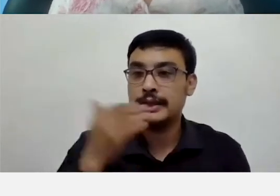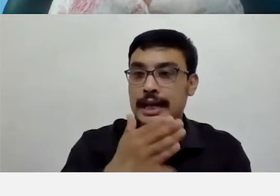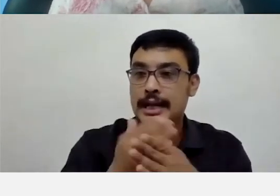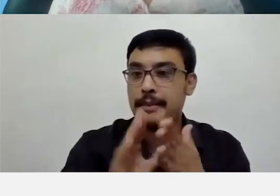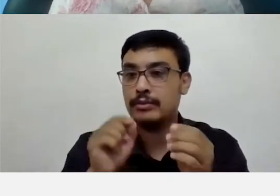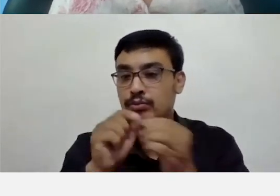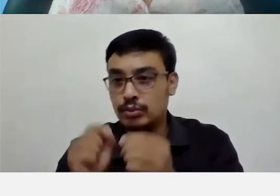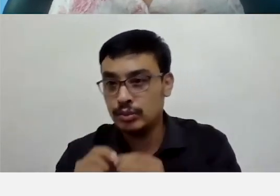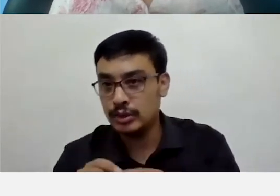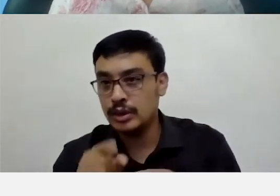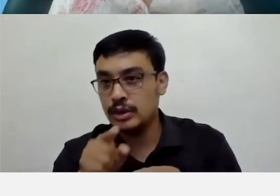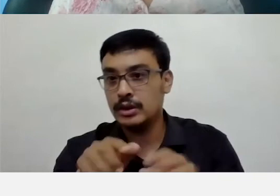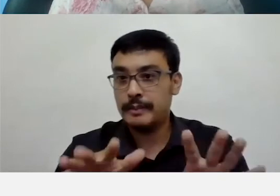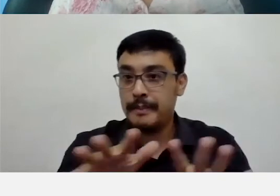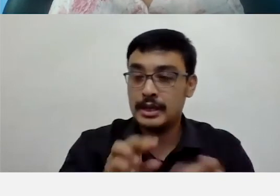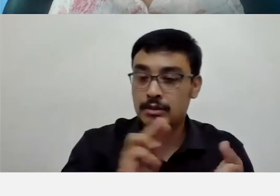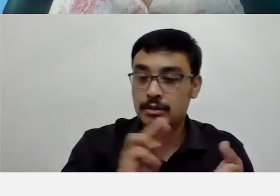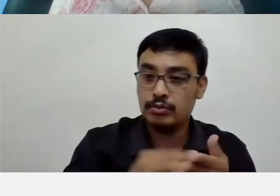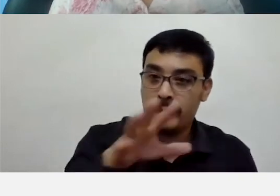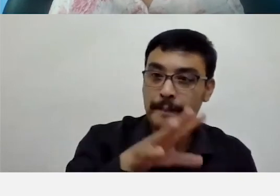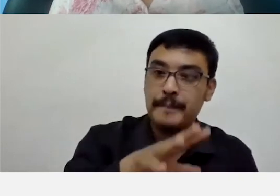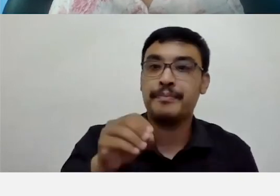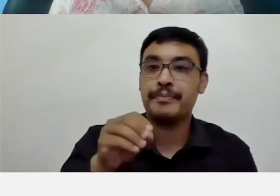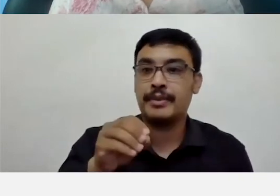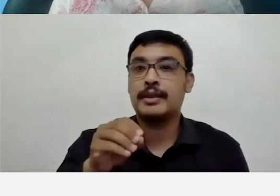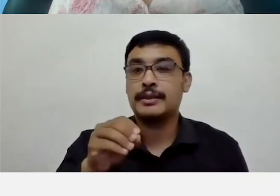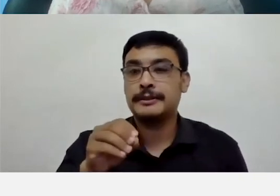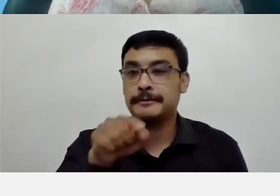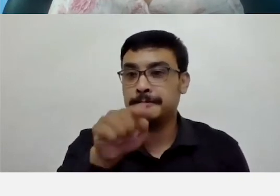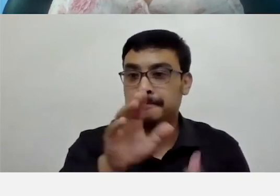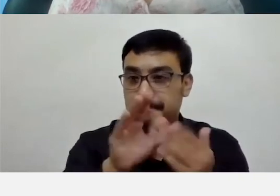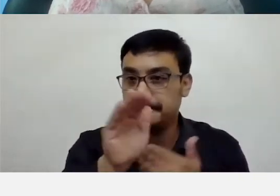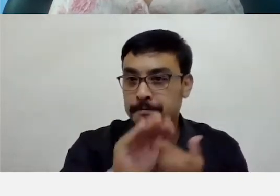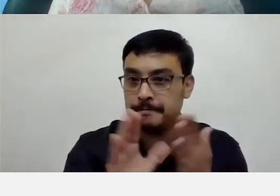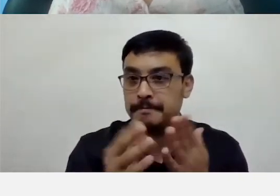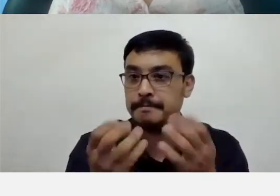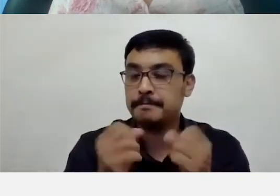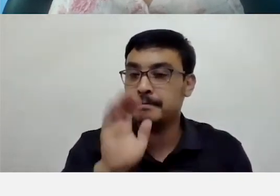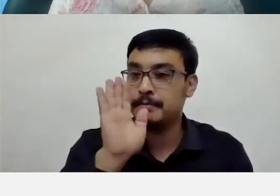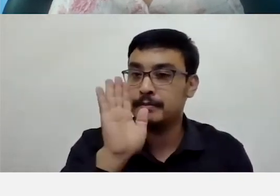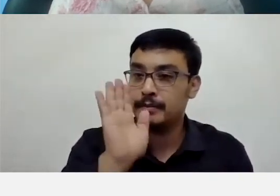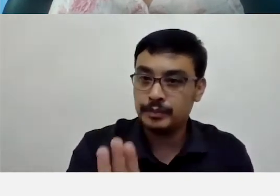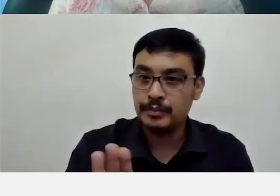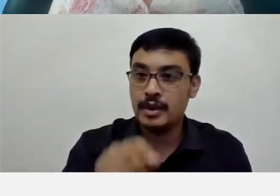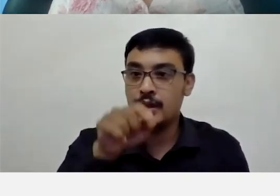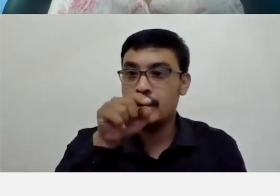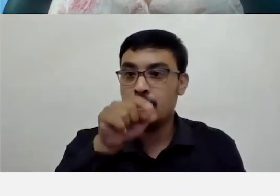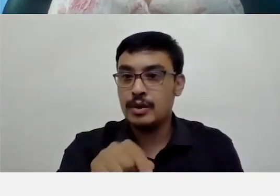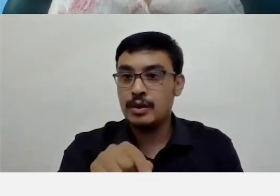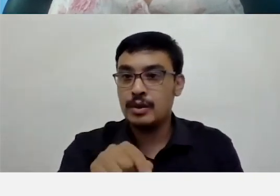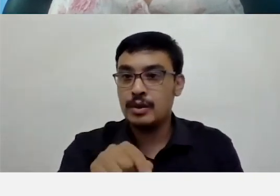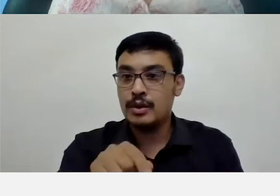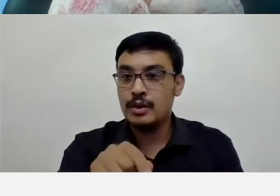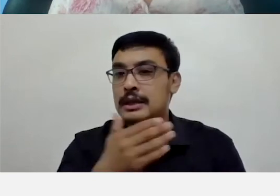of every stud you can find over there. The presence of erotic wood carving is to